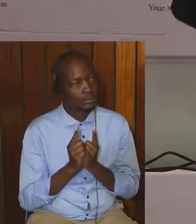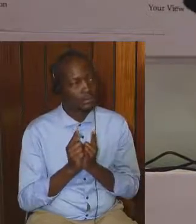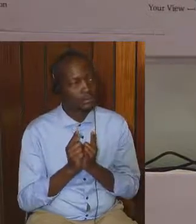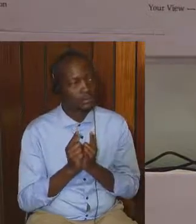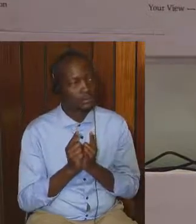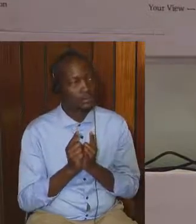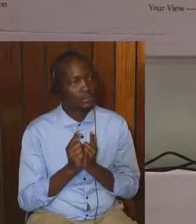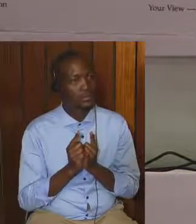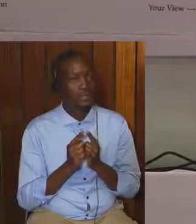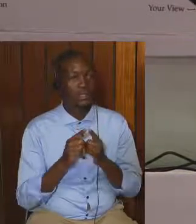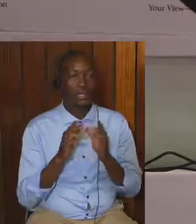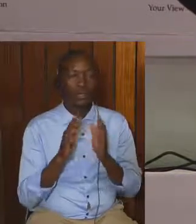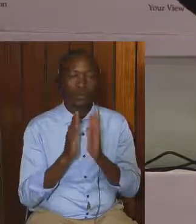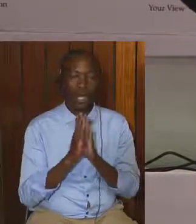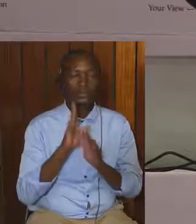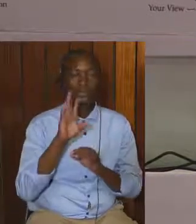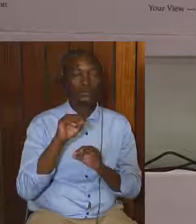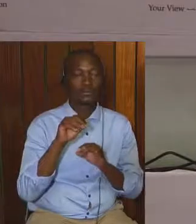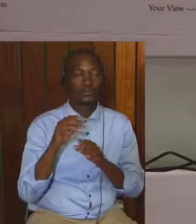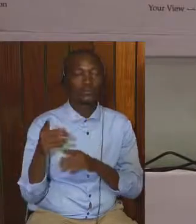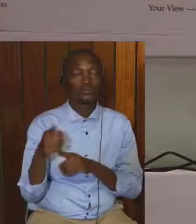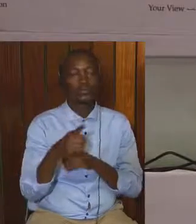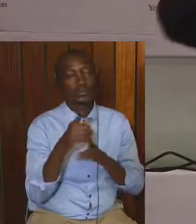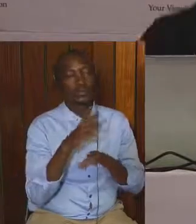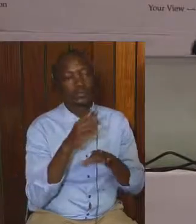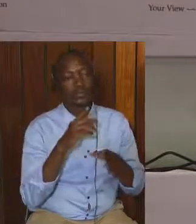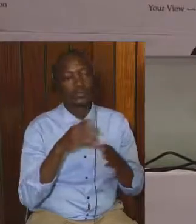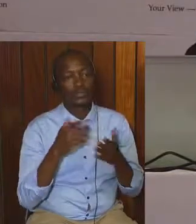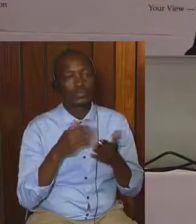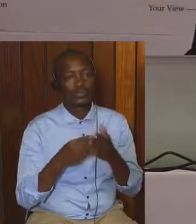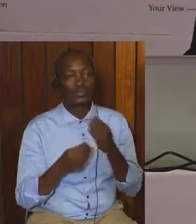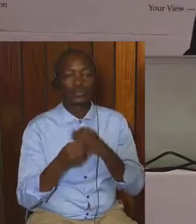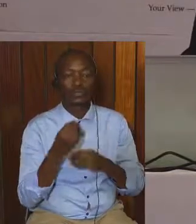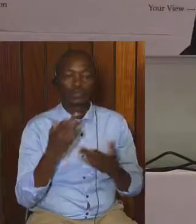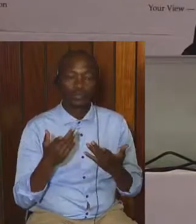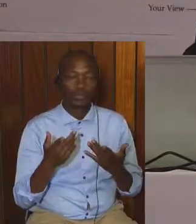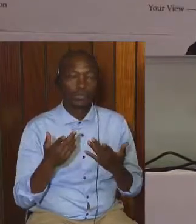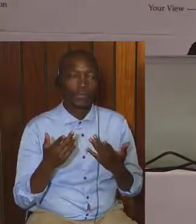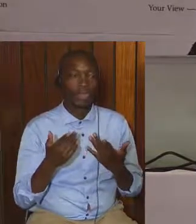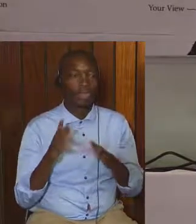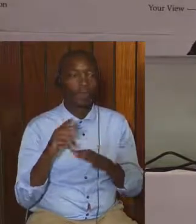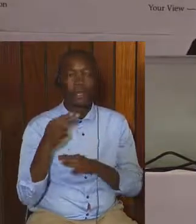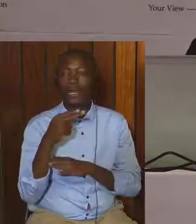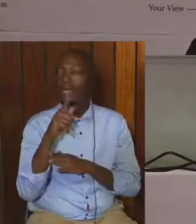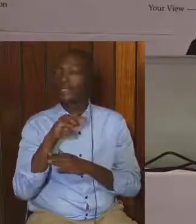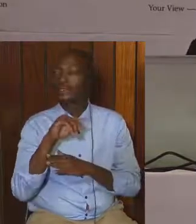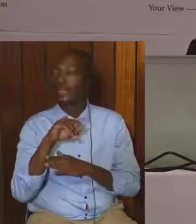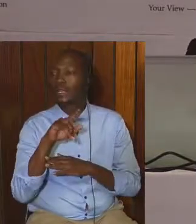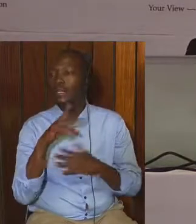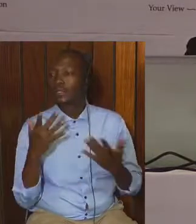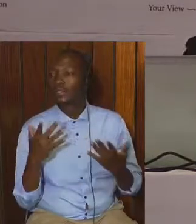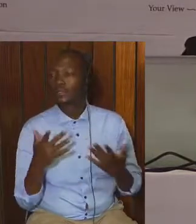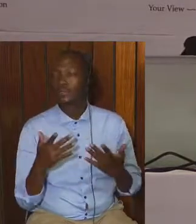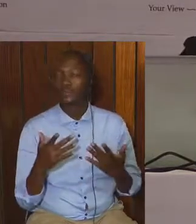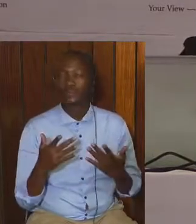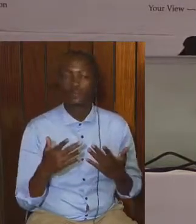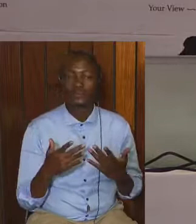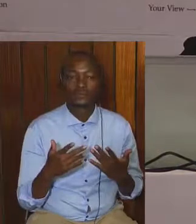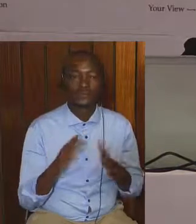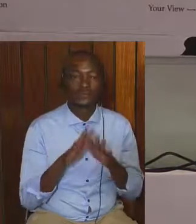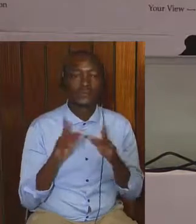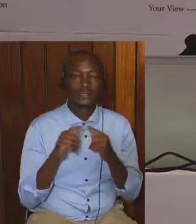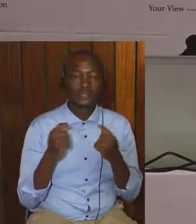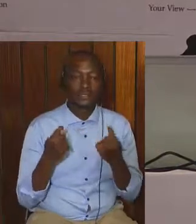I will ask them to help direct where you are supposed to go. I'm not sure where Hazel is, but Hazel and